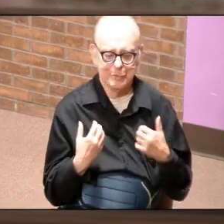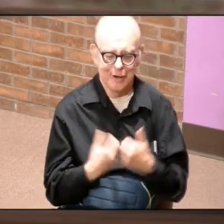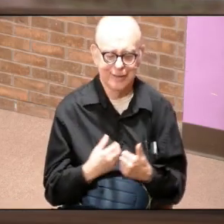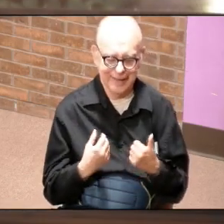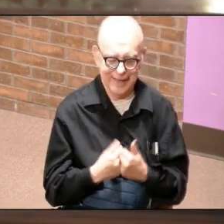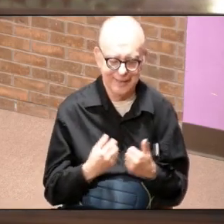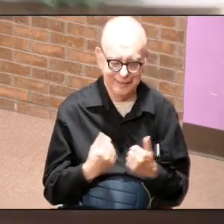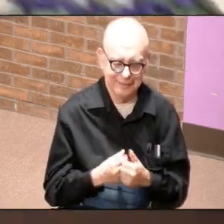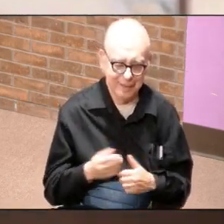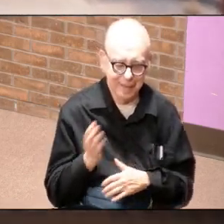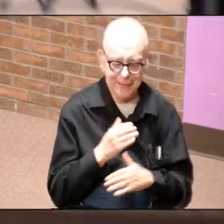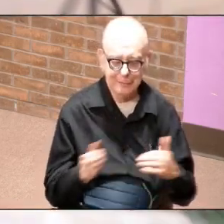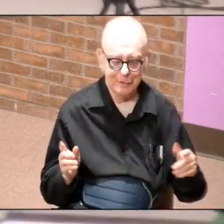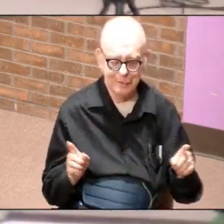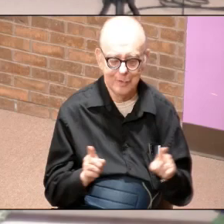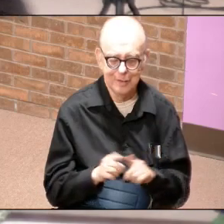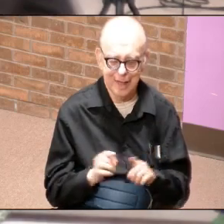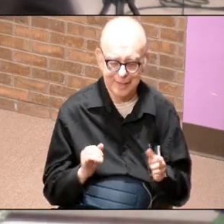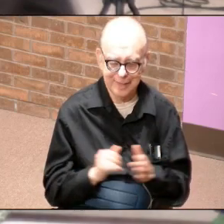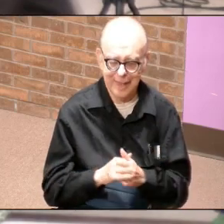That's what heaven's going to be like.